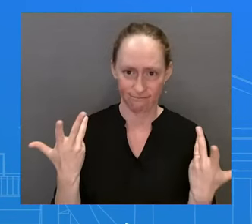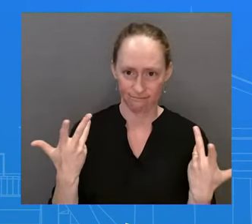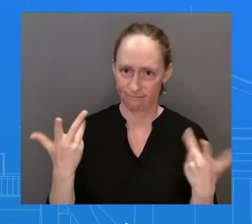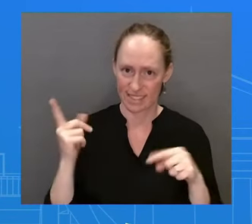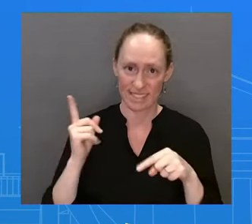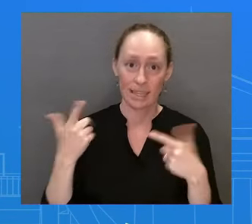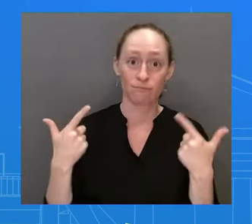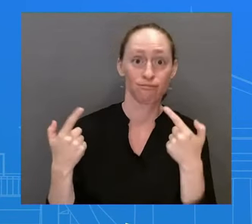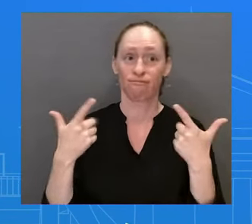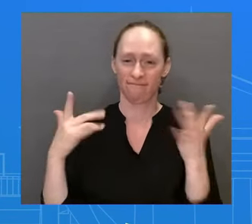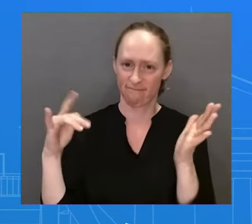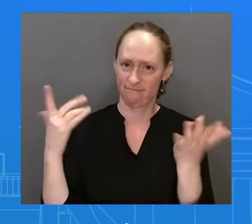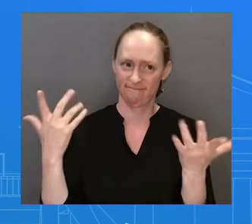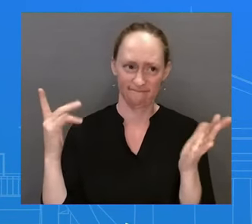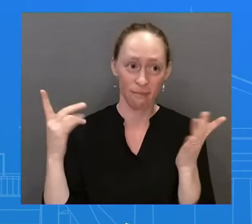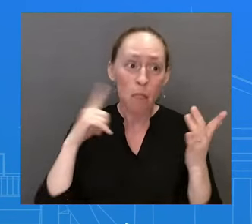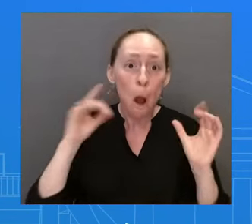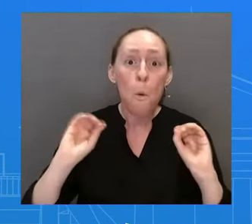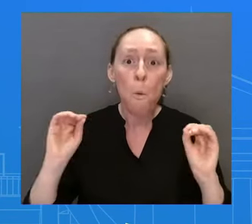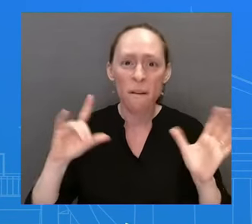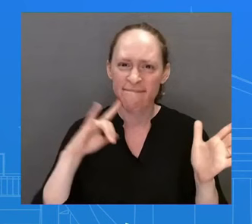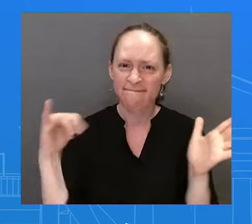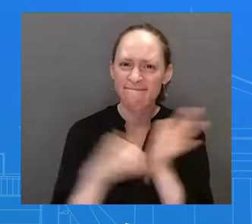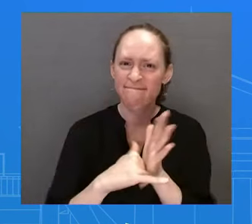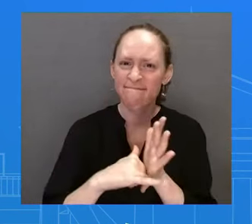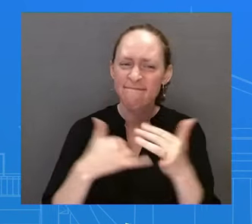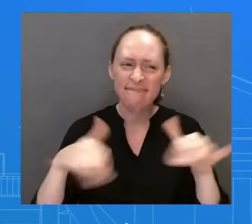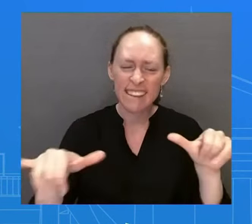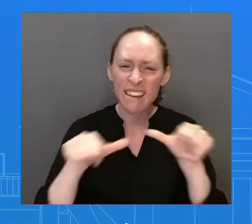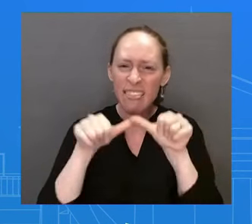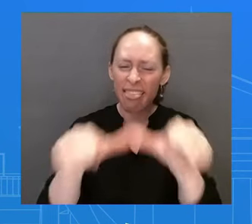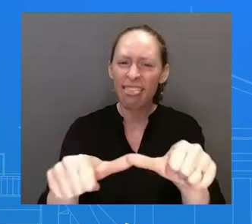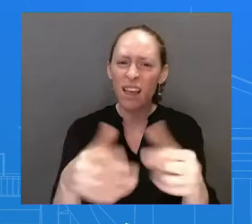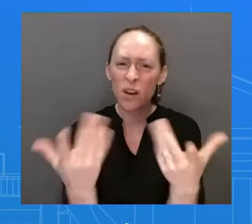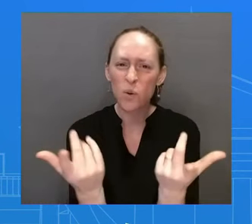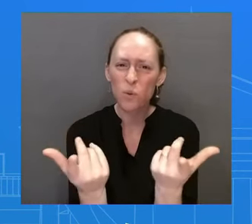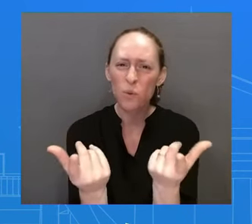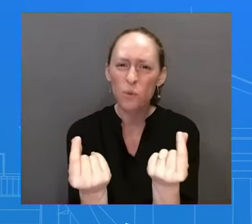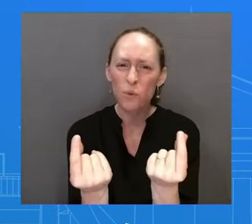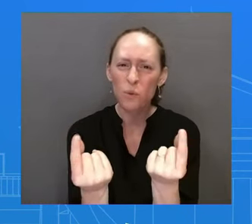see a ceasefire. We still want to see a transition to civilian authority. We still want to see both sides put